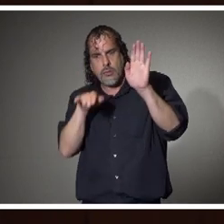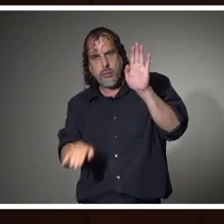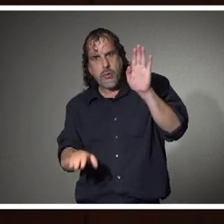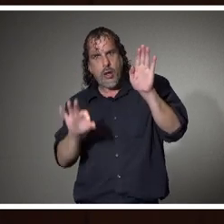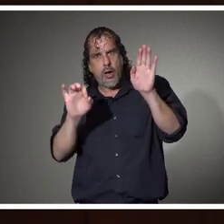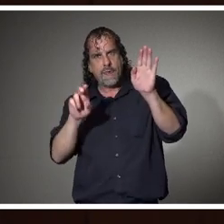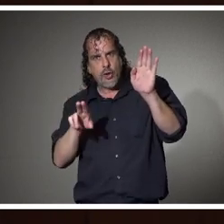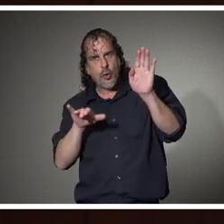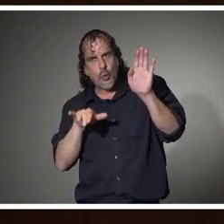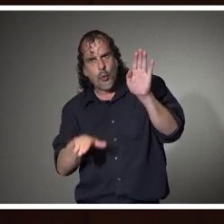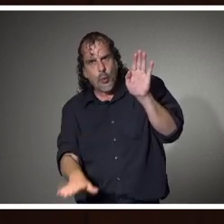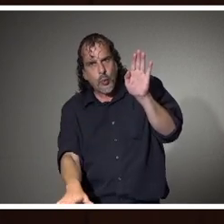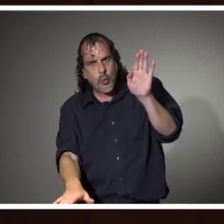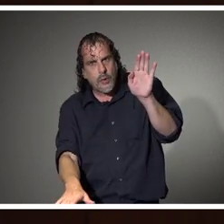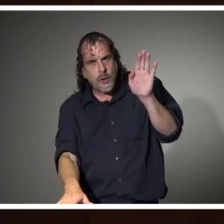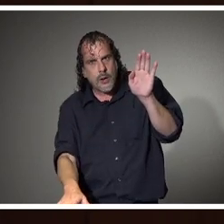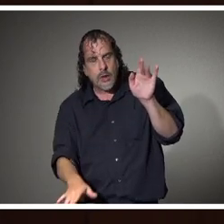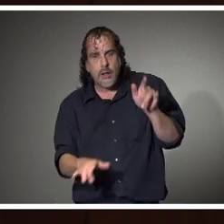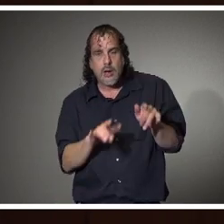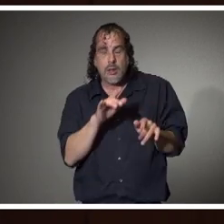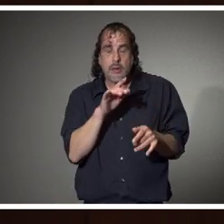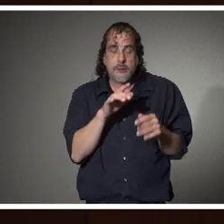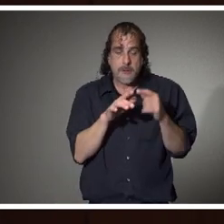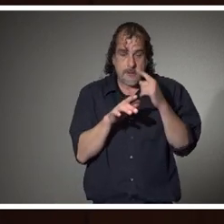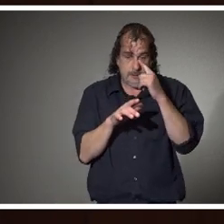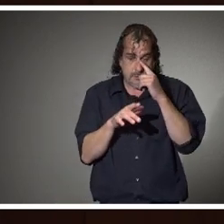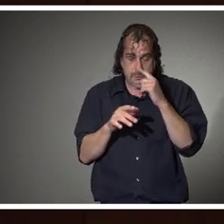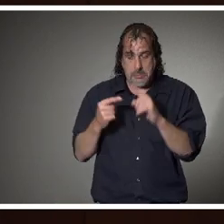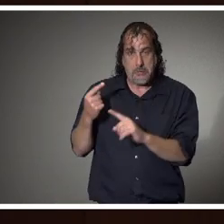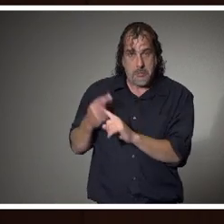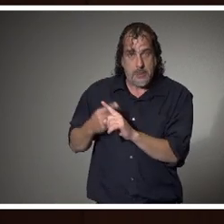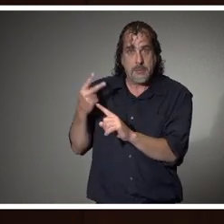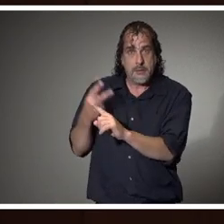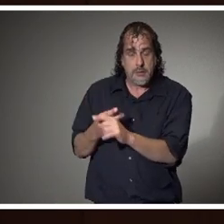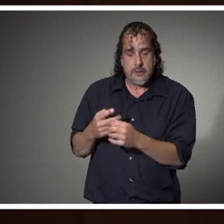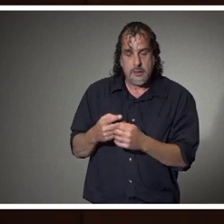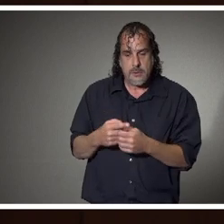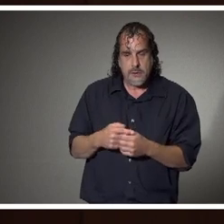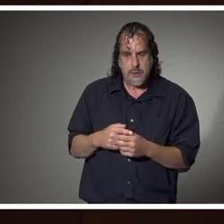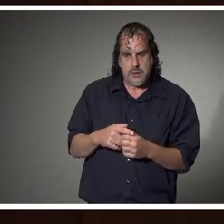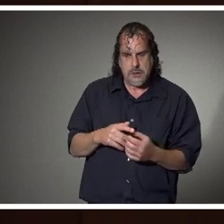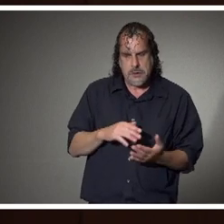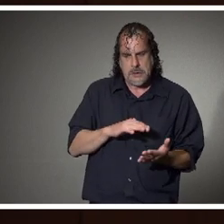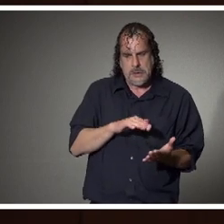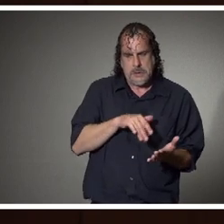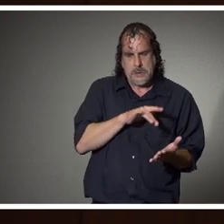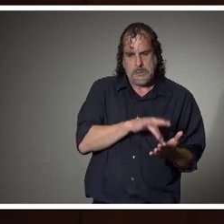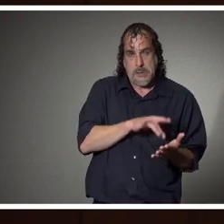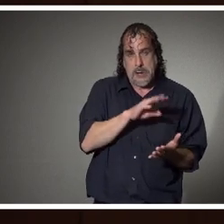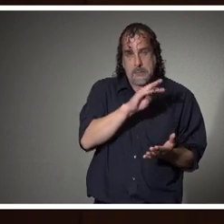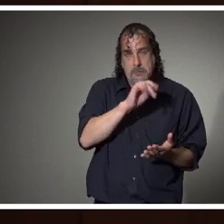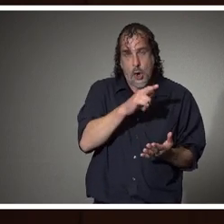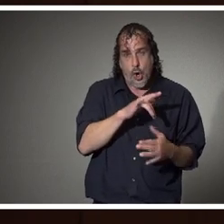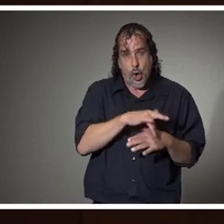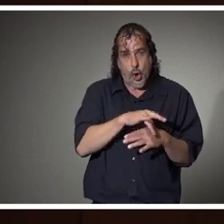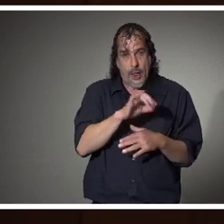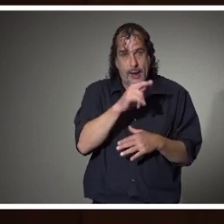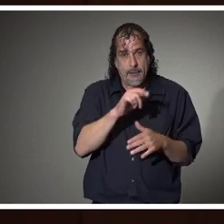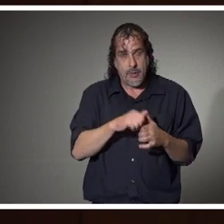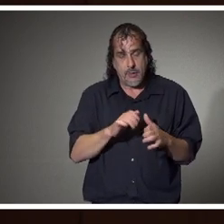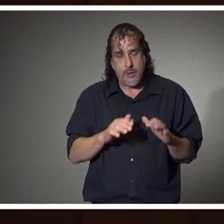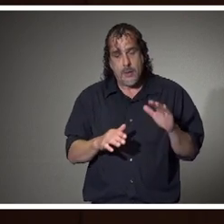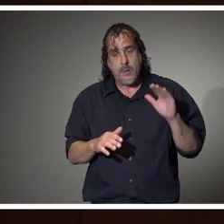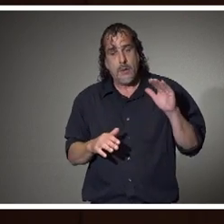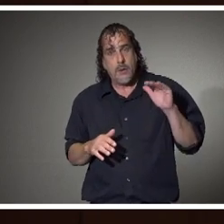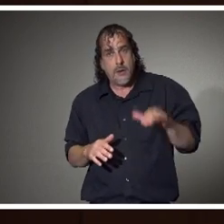illness over the past several months. And then going back to mid-March to early April, a steady decline in